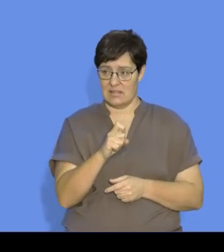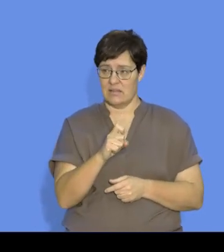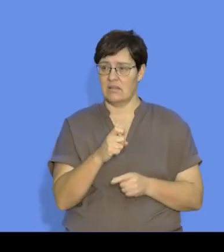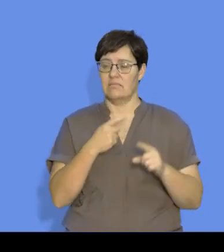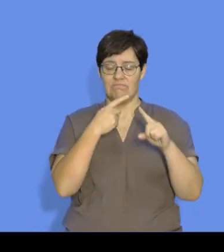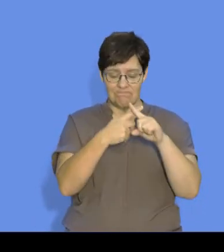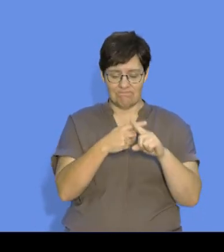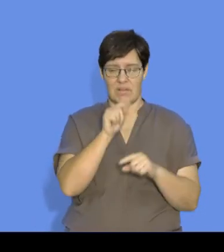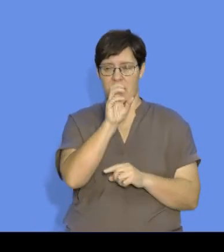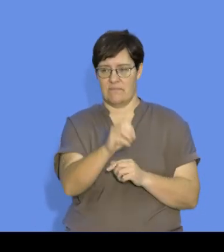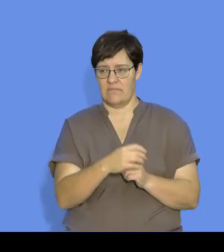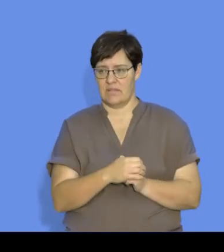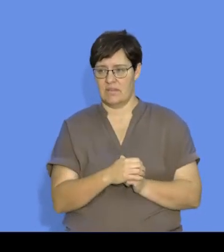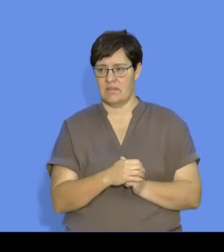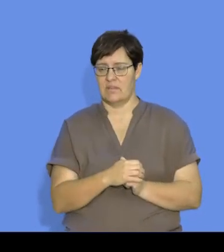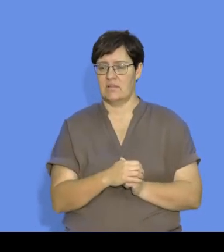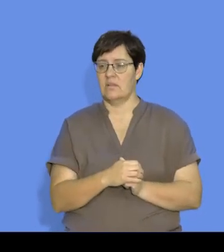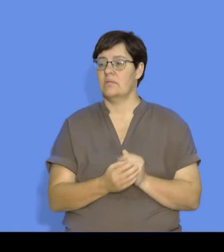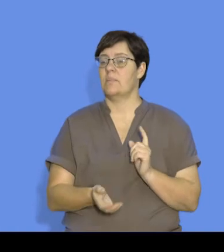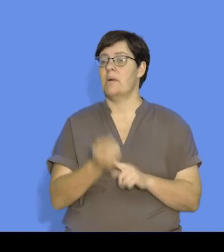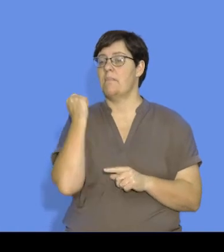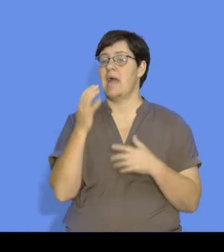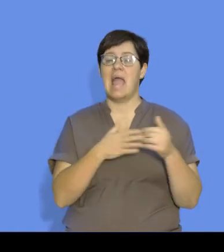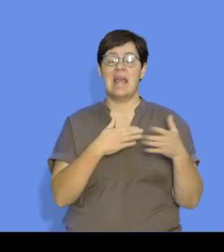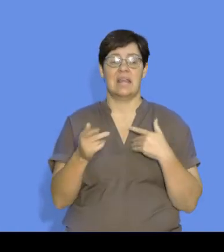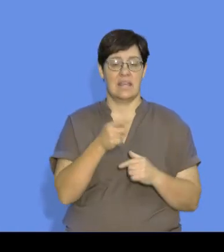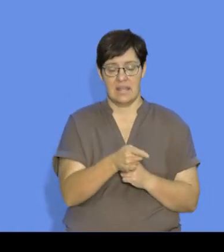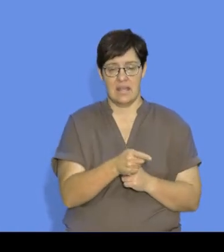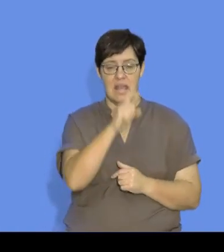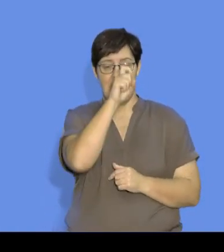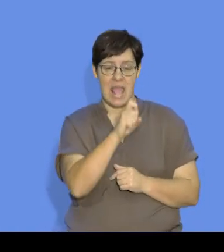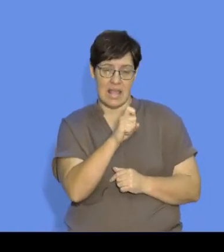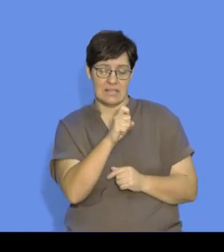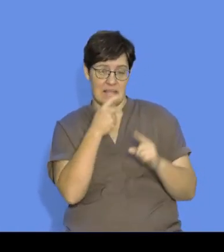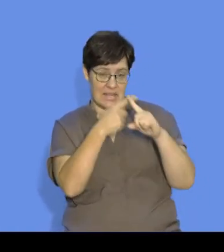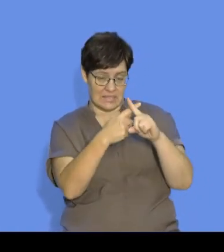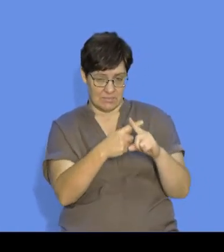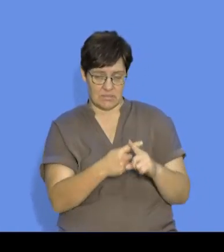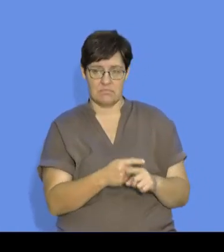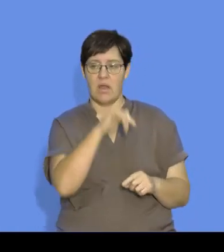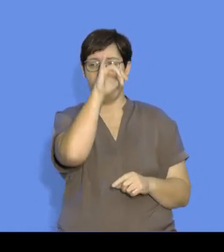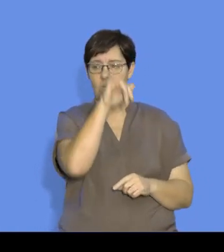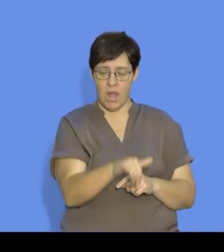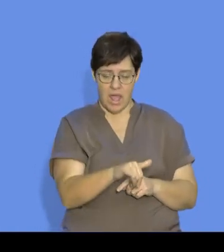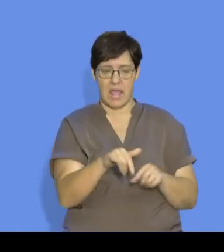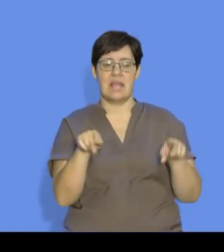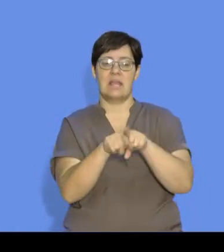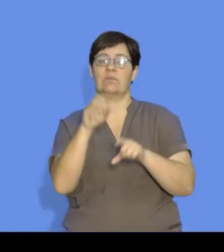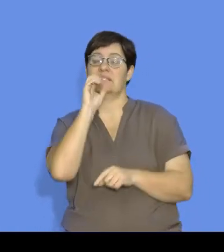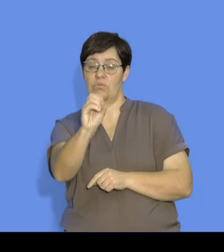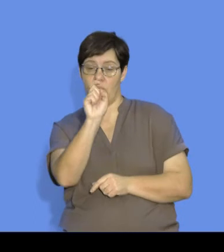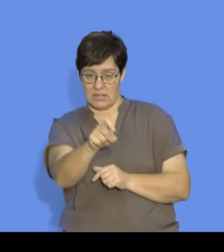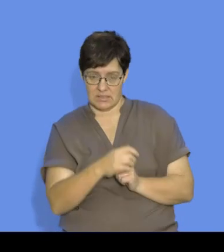x-intercepts of the graph. And for me to find anything that has to do with x-intercepts, my y must be equals